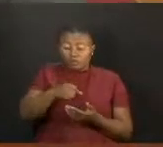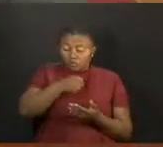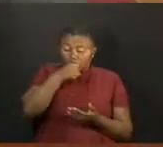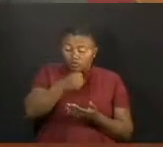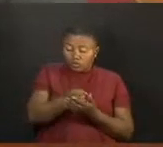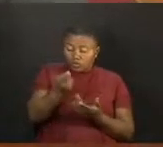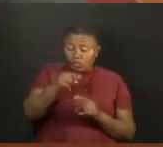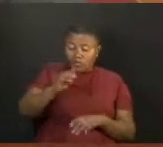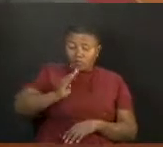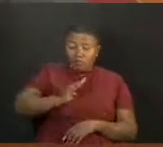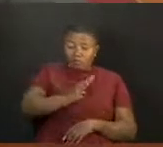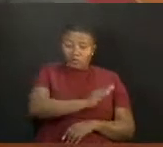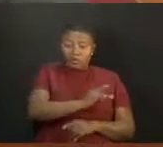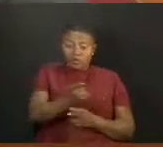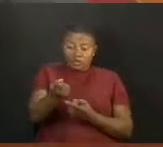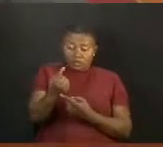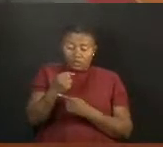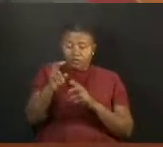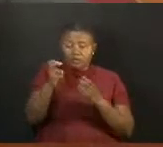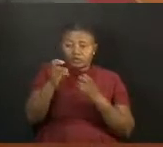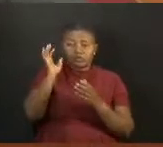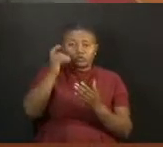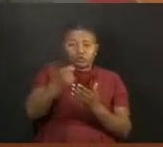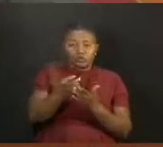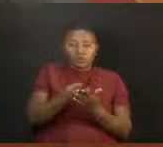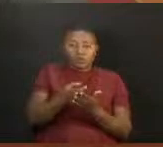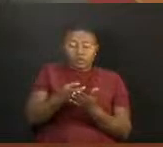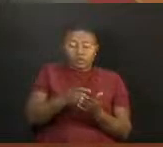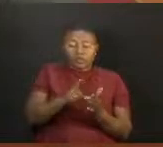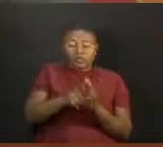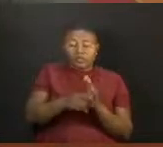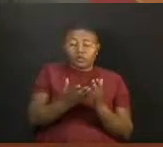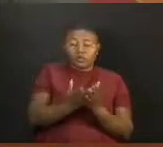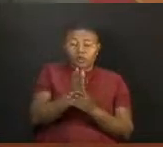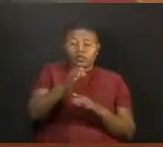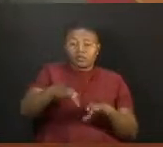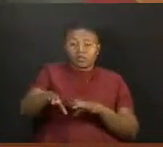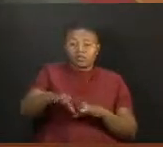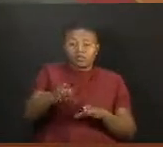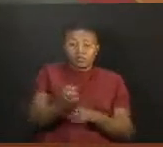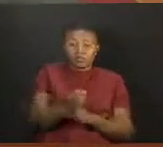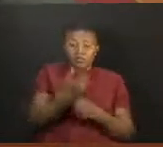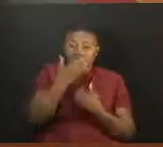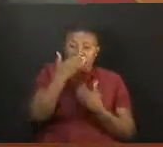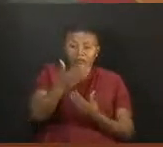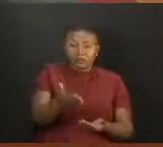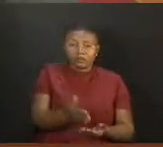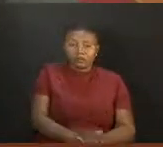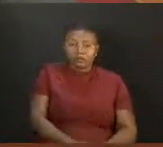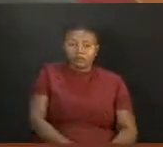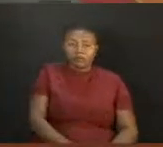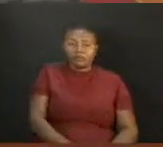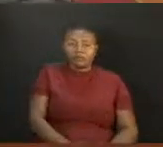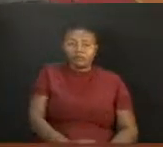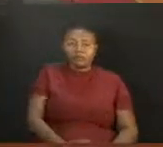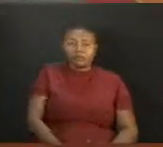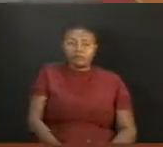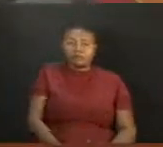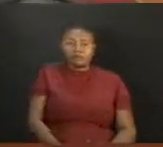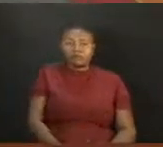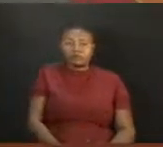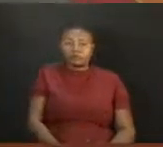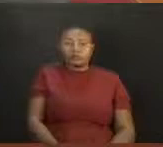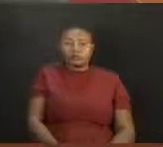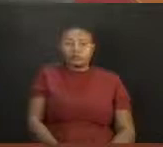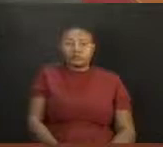these issues will be discussed and the appropriate action taken on that. Thank you, Mr. Chair. Mr. Speaker.